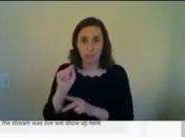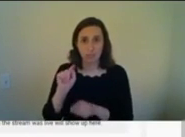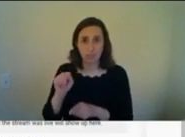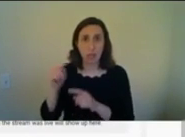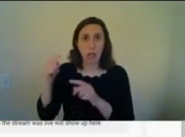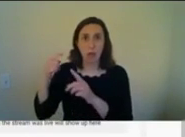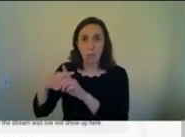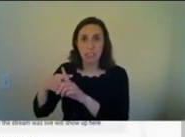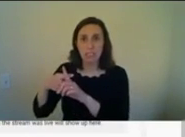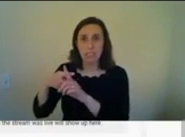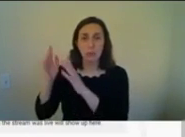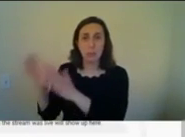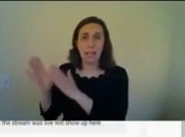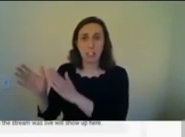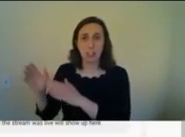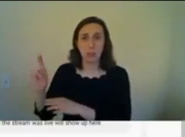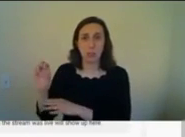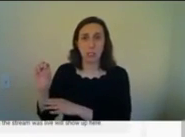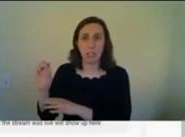And